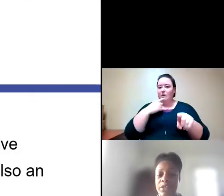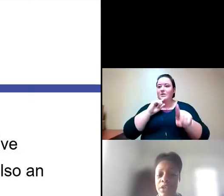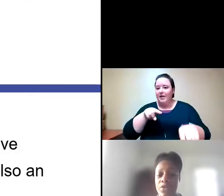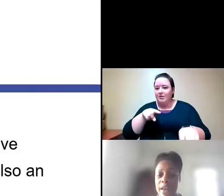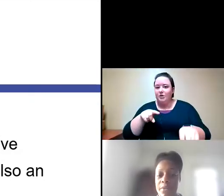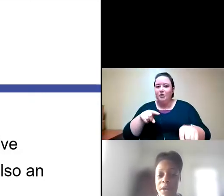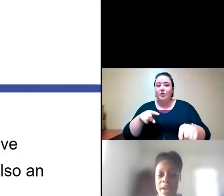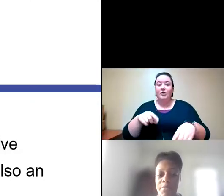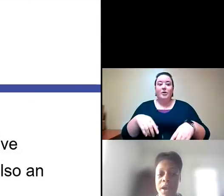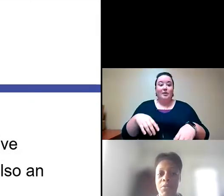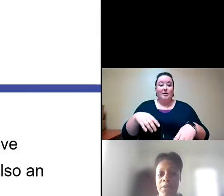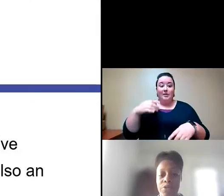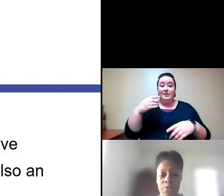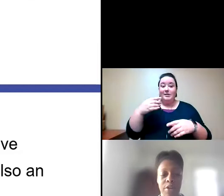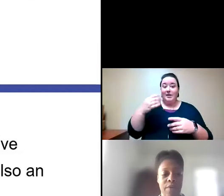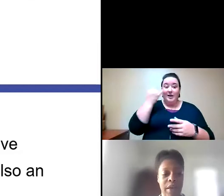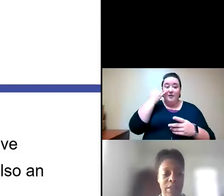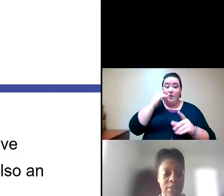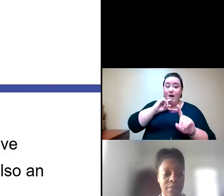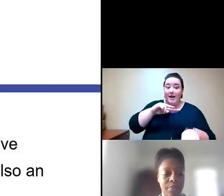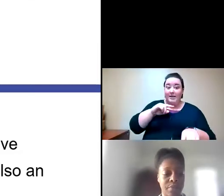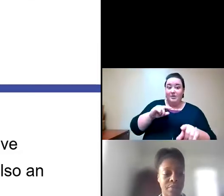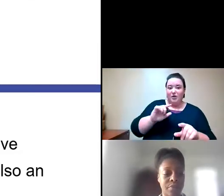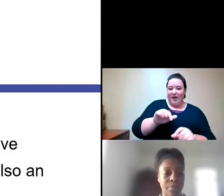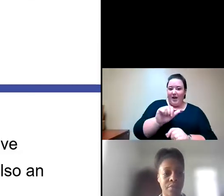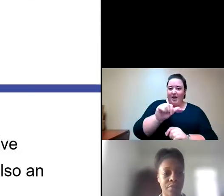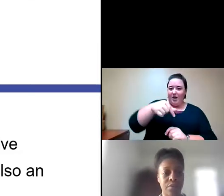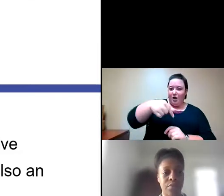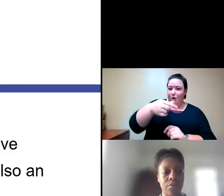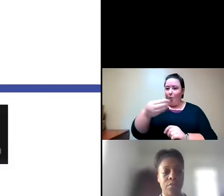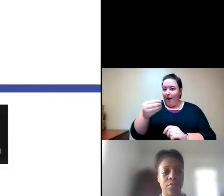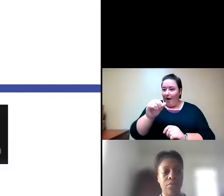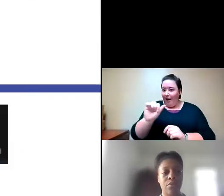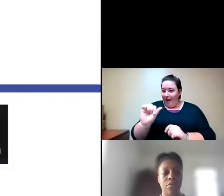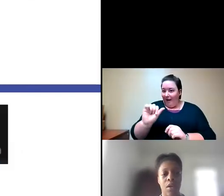press the Q&A button at the bottom of the Zoom interface.